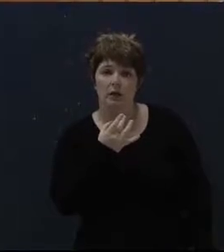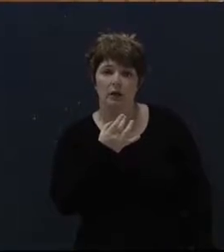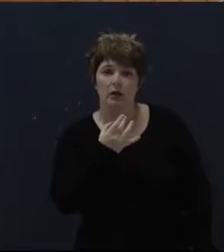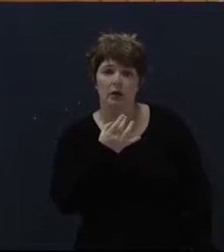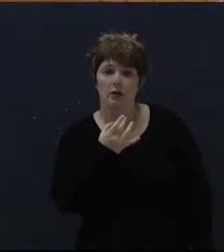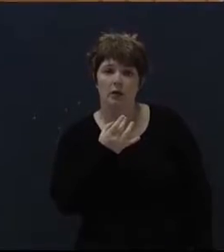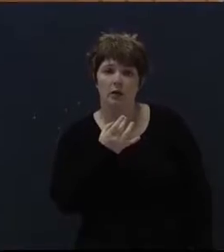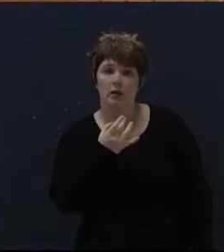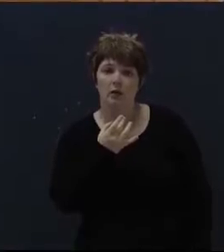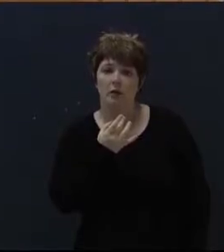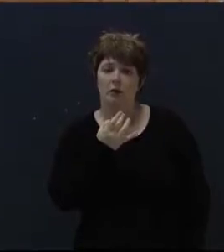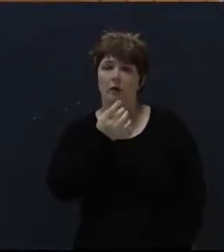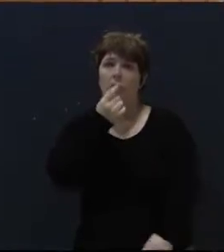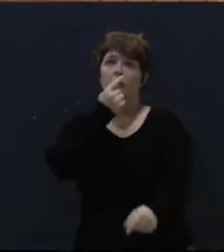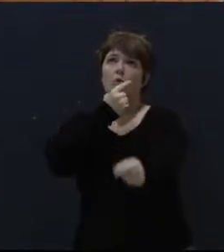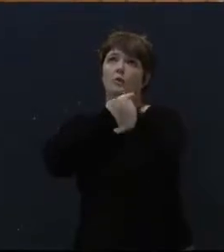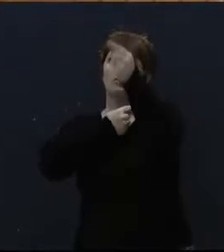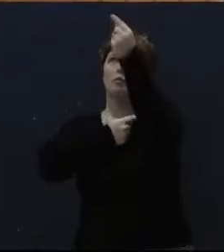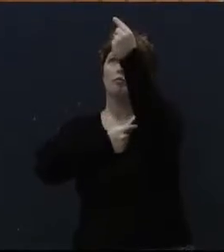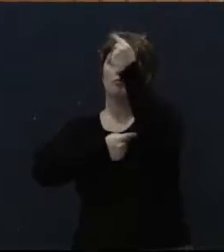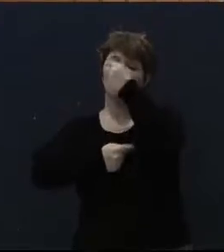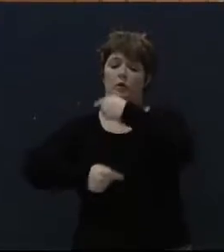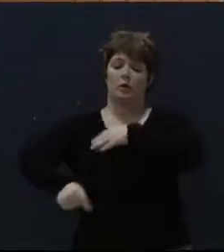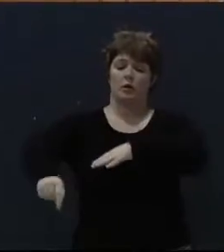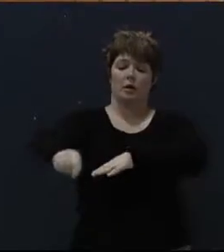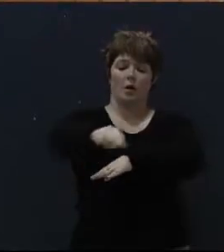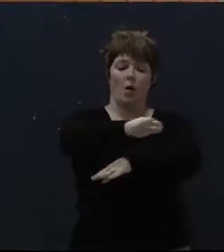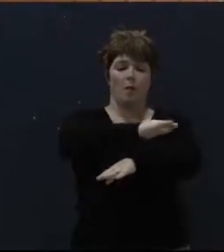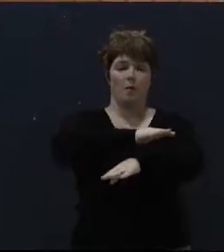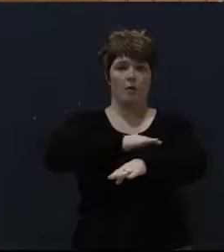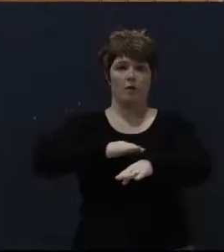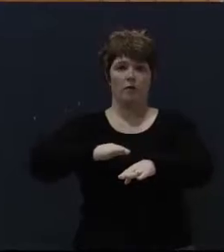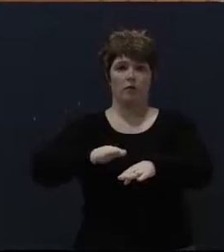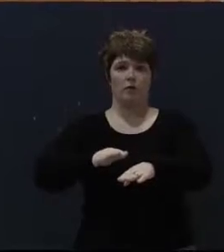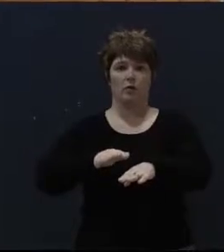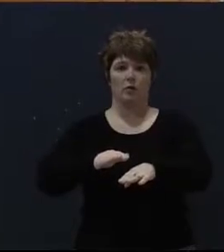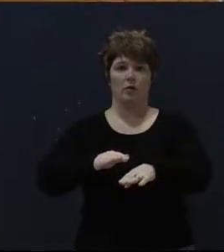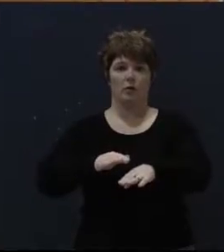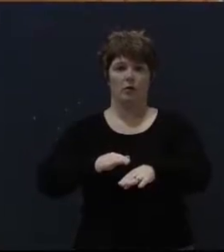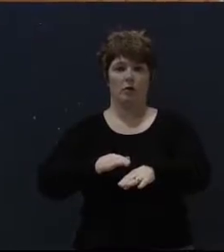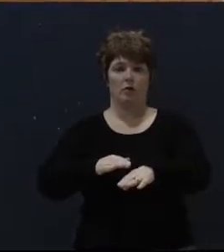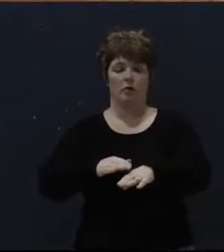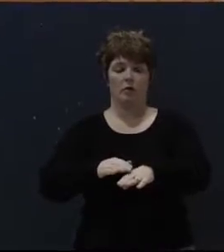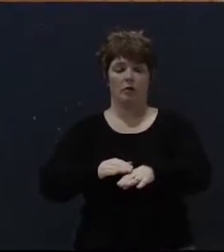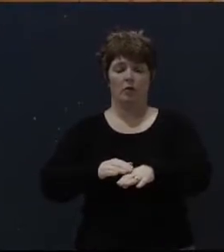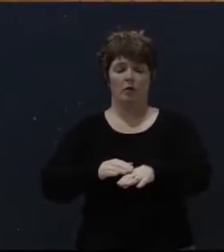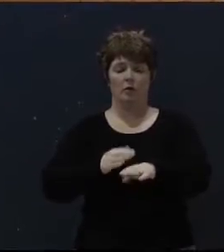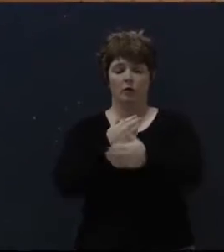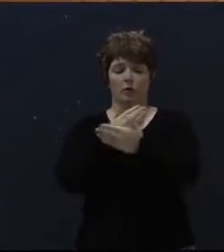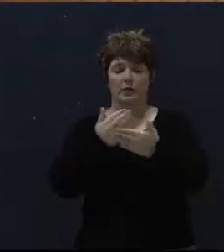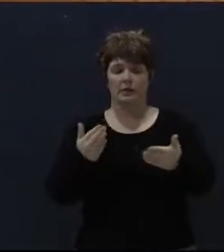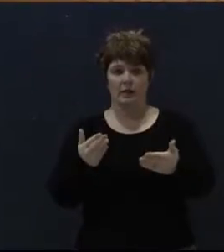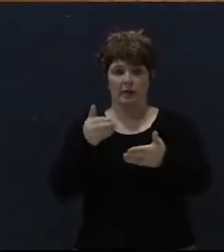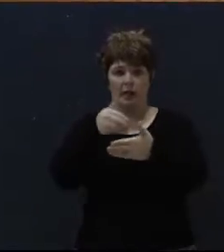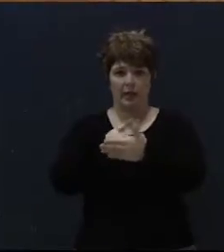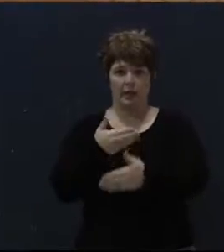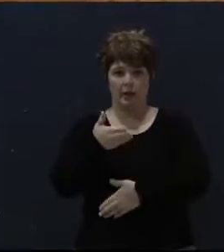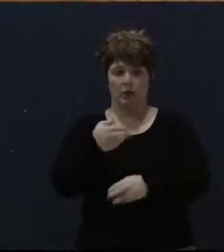come over. There was something else in that thing called the Ark of the Covenant. Am I